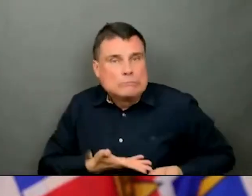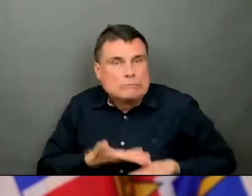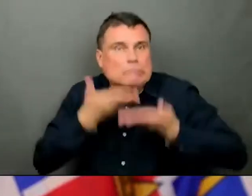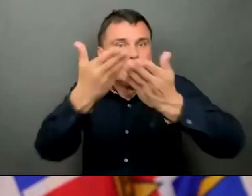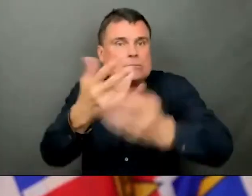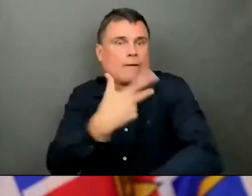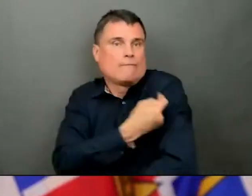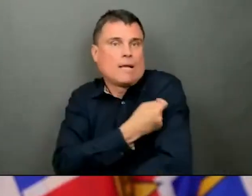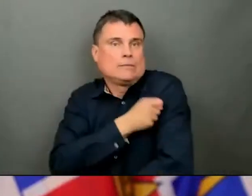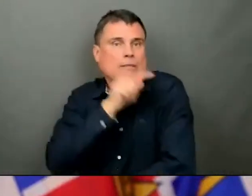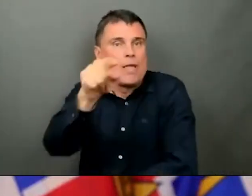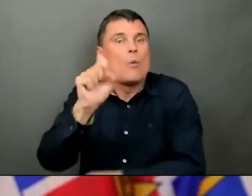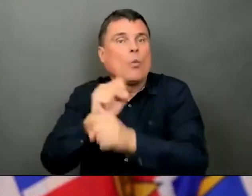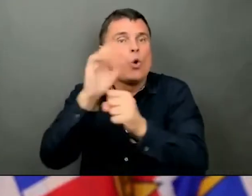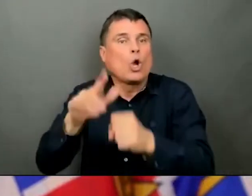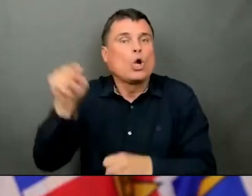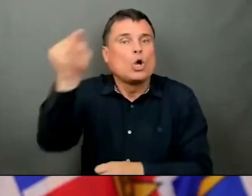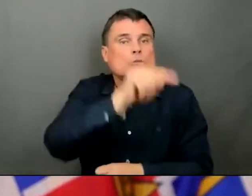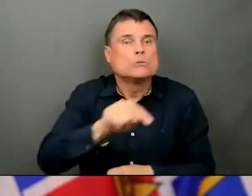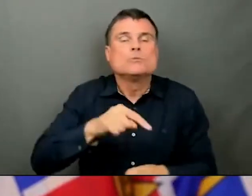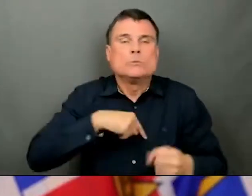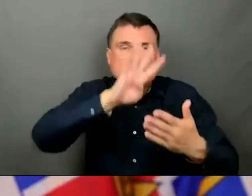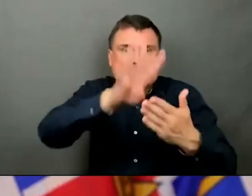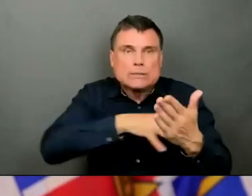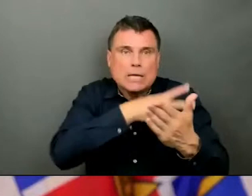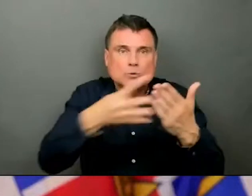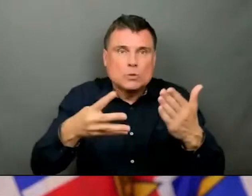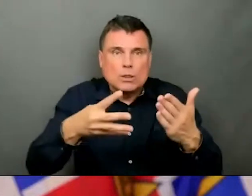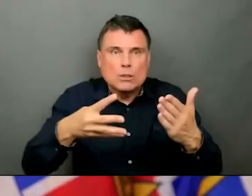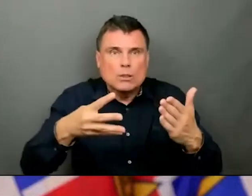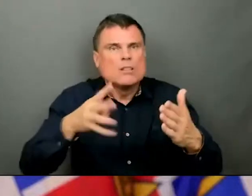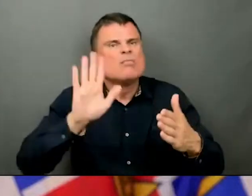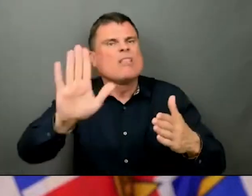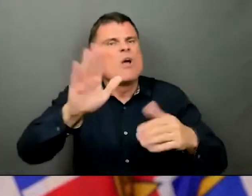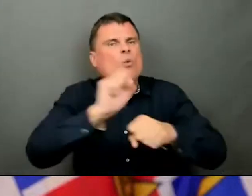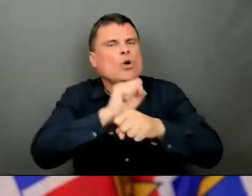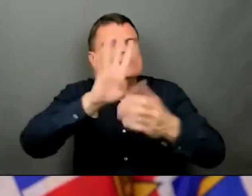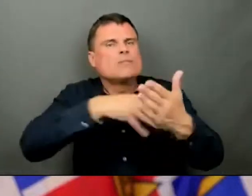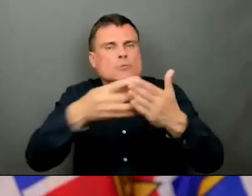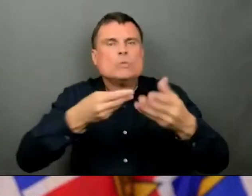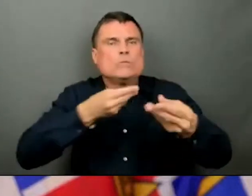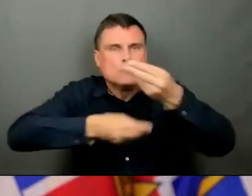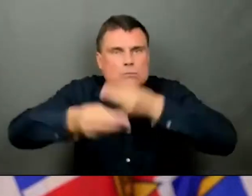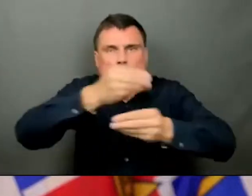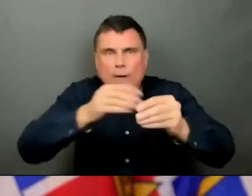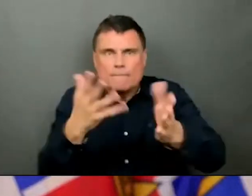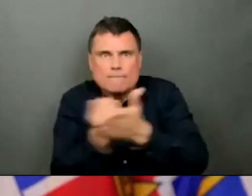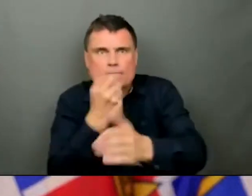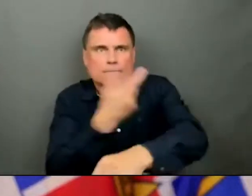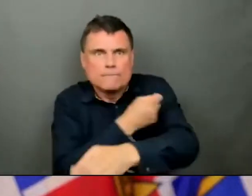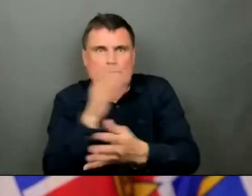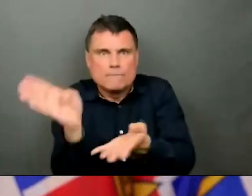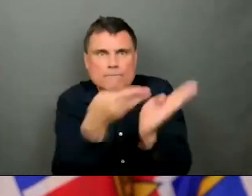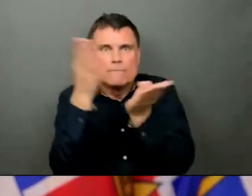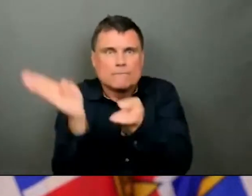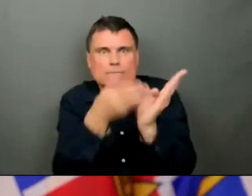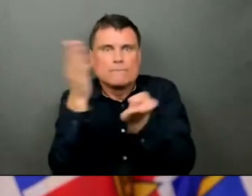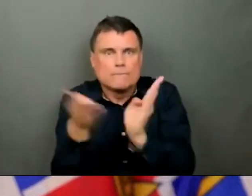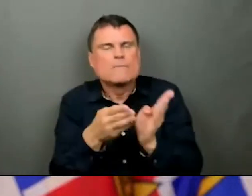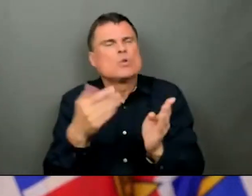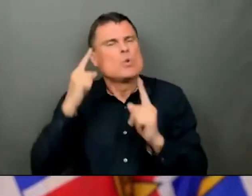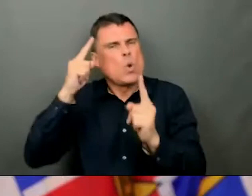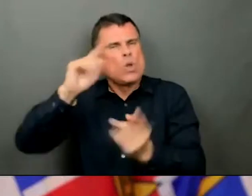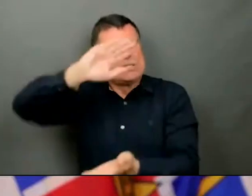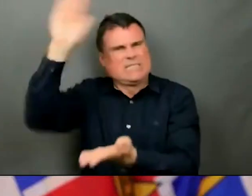coming through to try and reduce those risks. We saw a lot of that prior to Christmas, and there was a lot